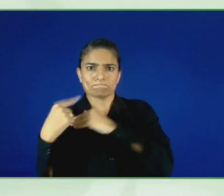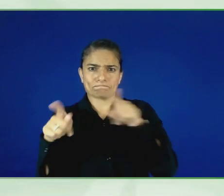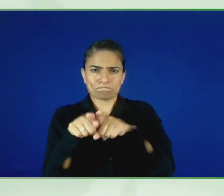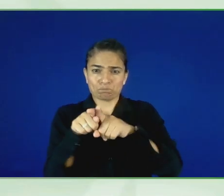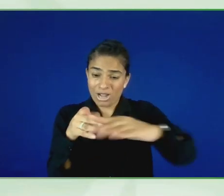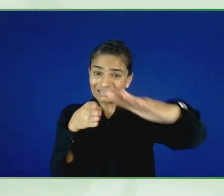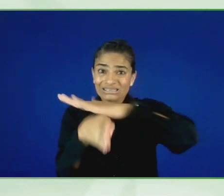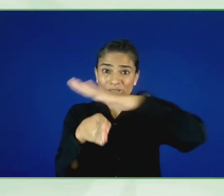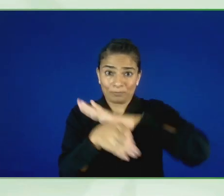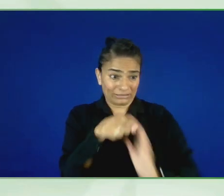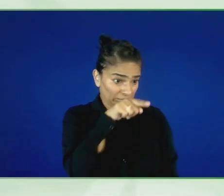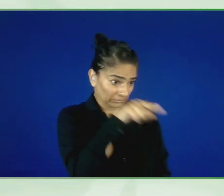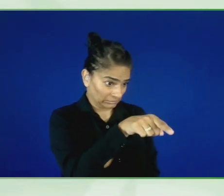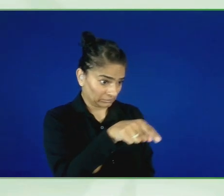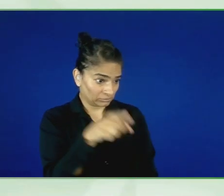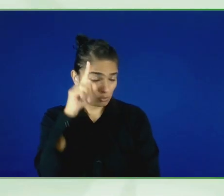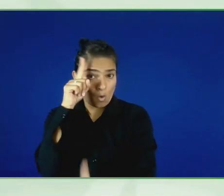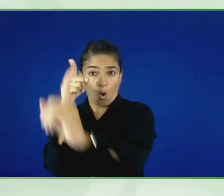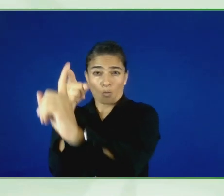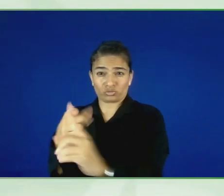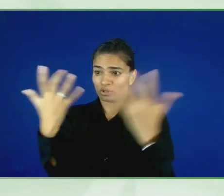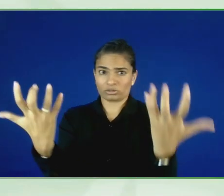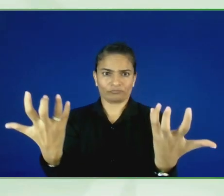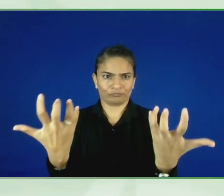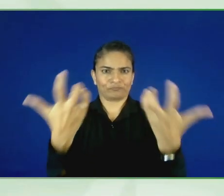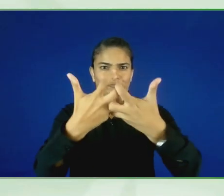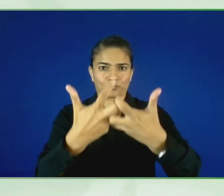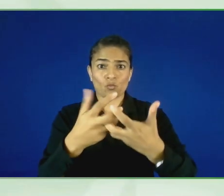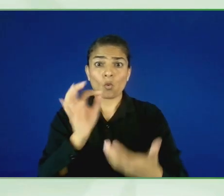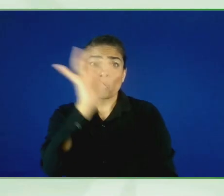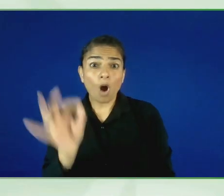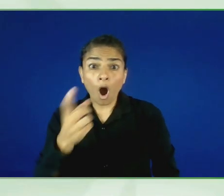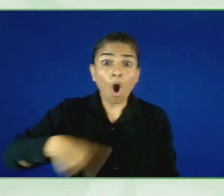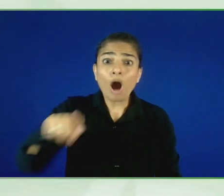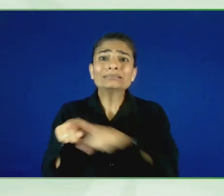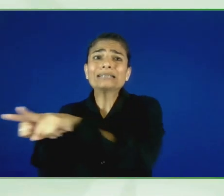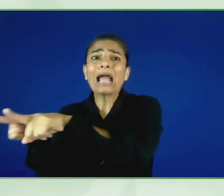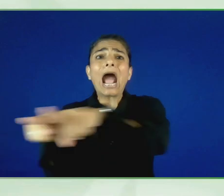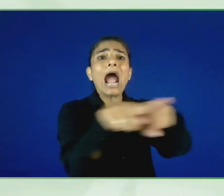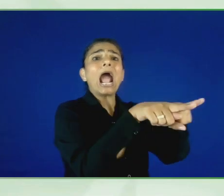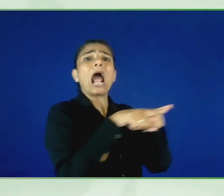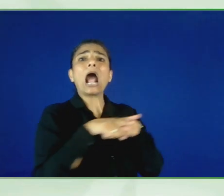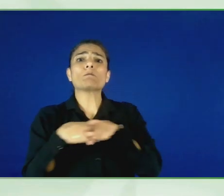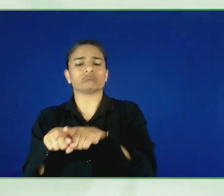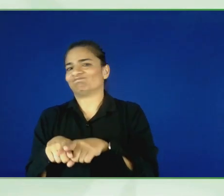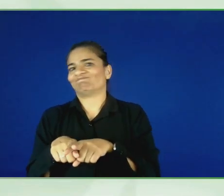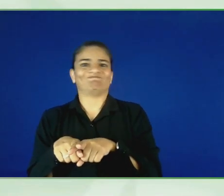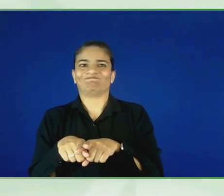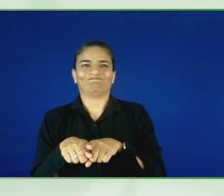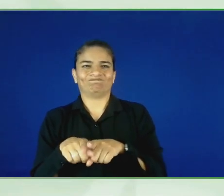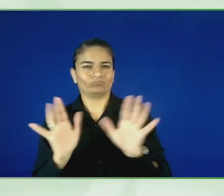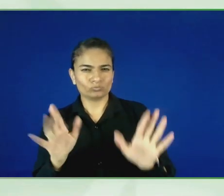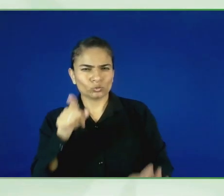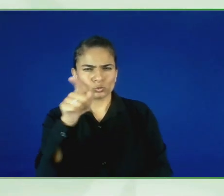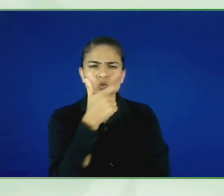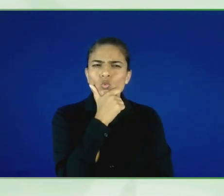So you pitch how you talk about accessibility specifically to make sure that you connect with the different